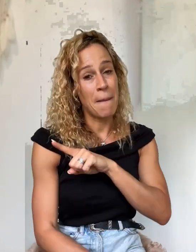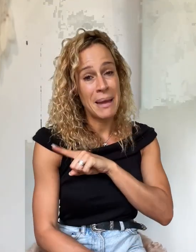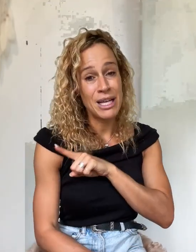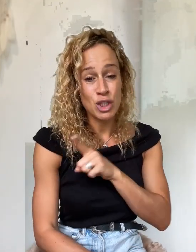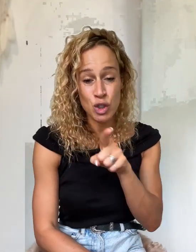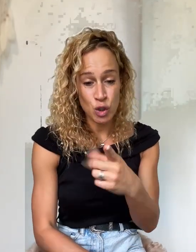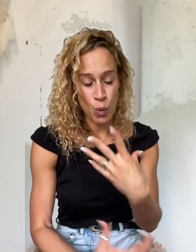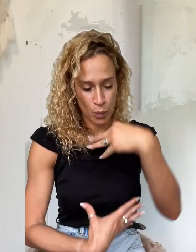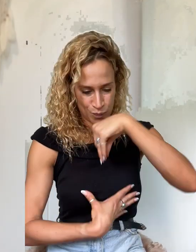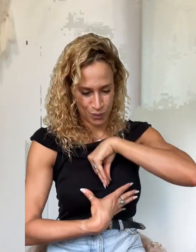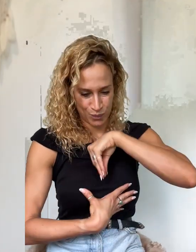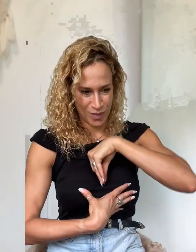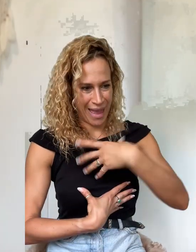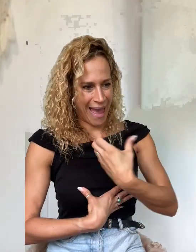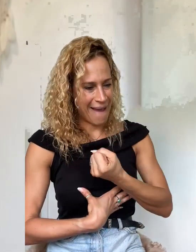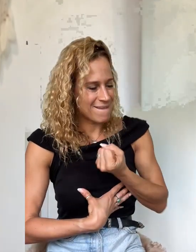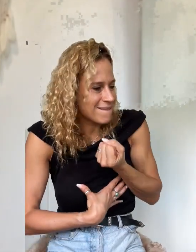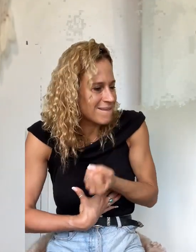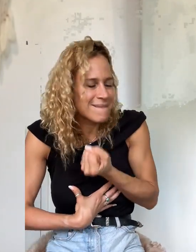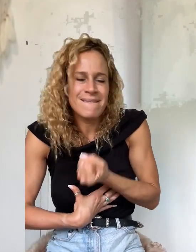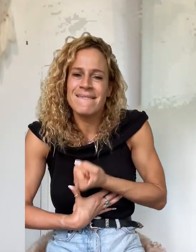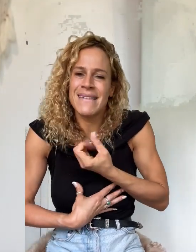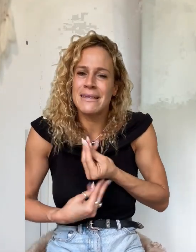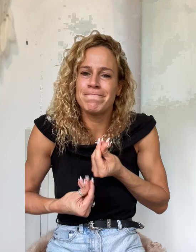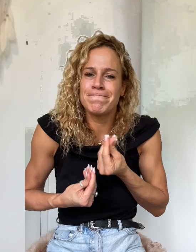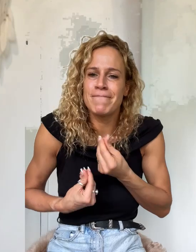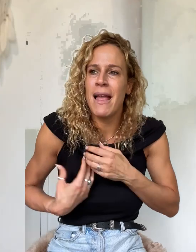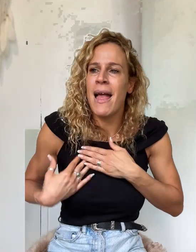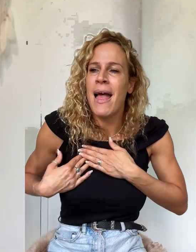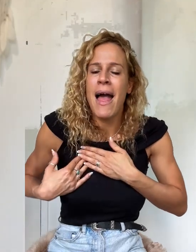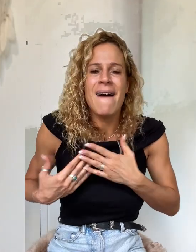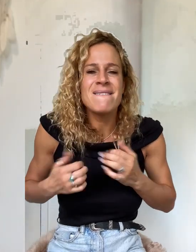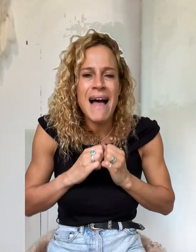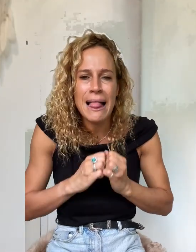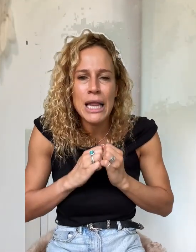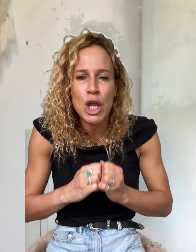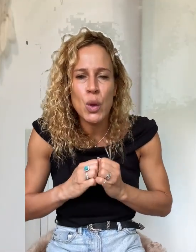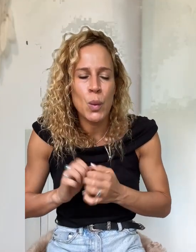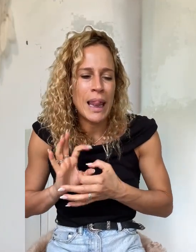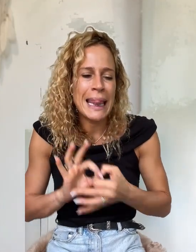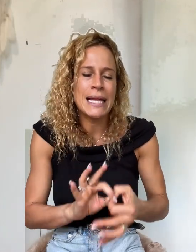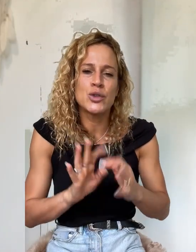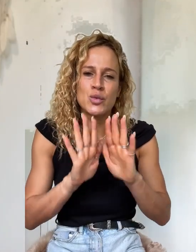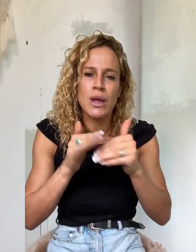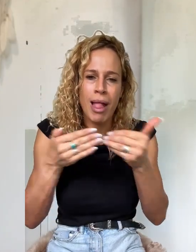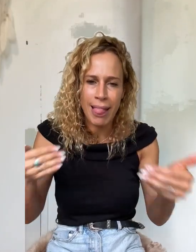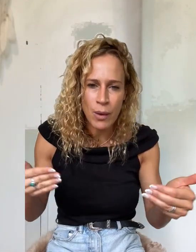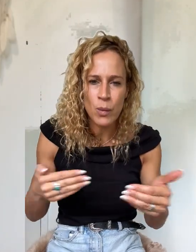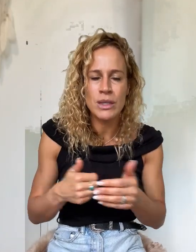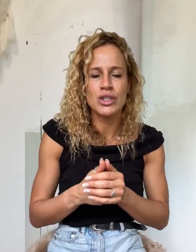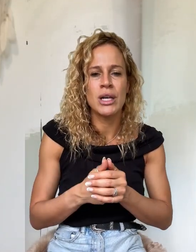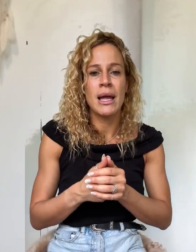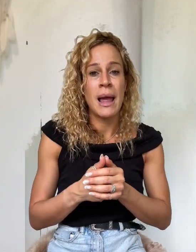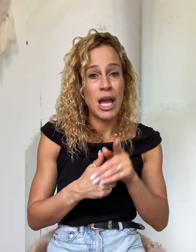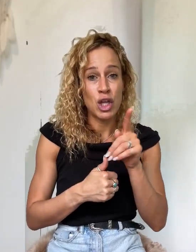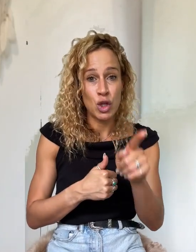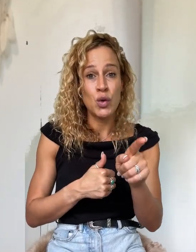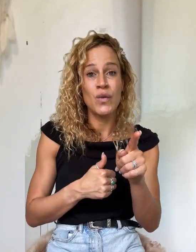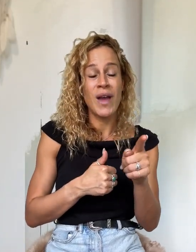it's because there's something within you that you really value about sign language